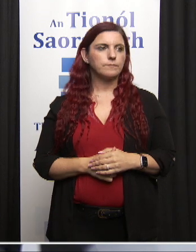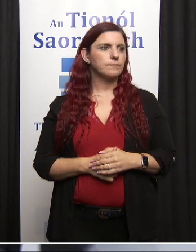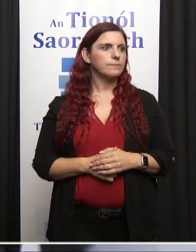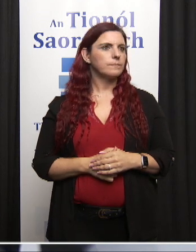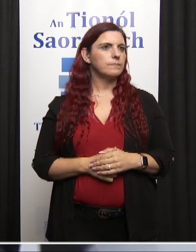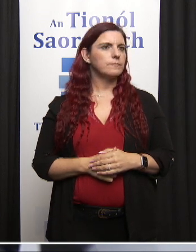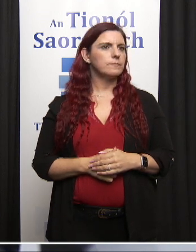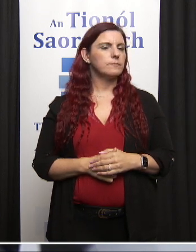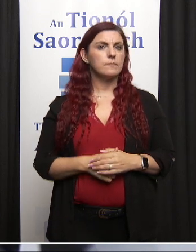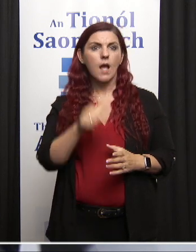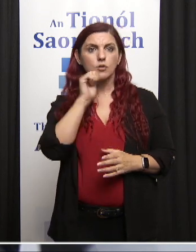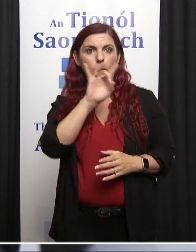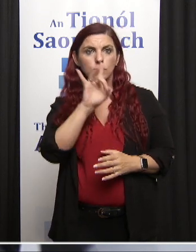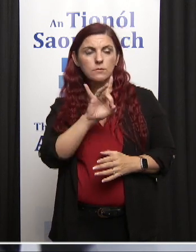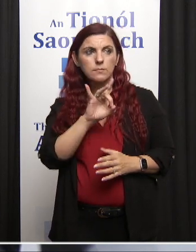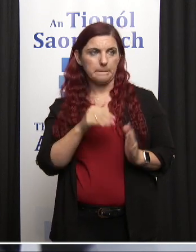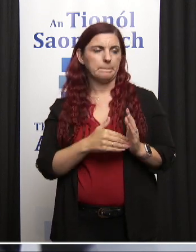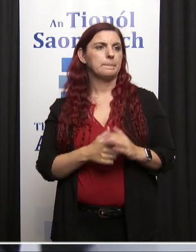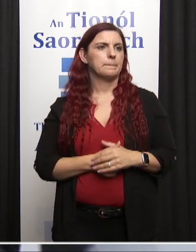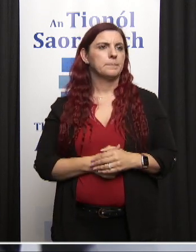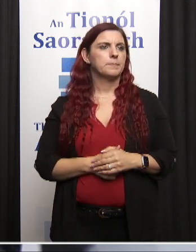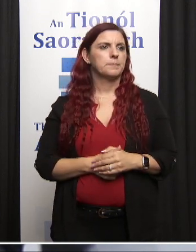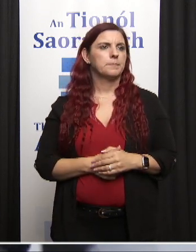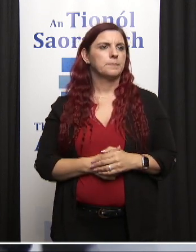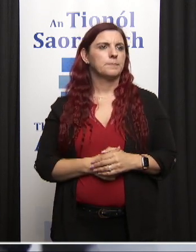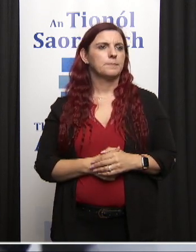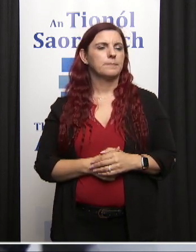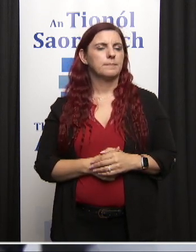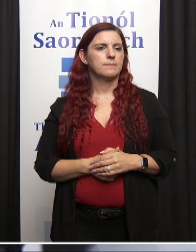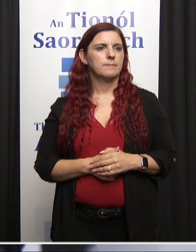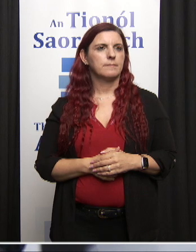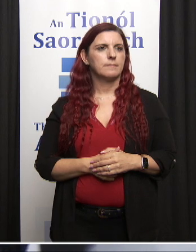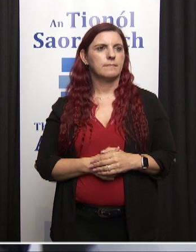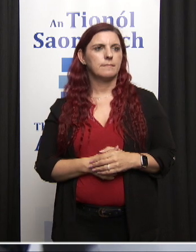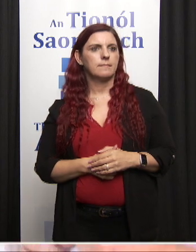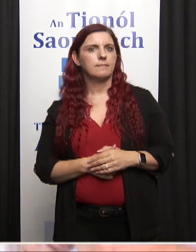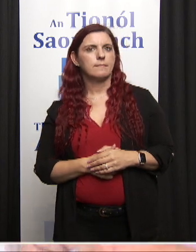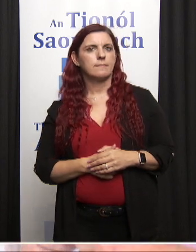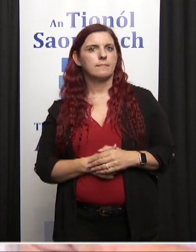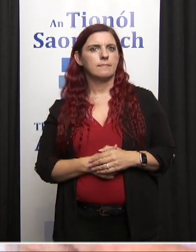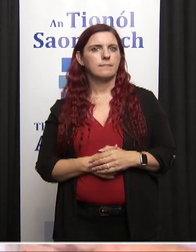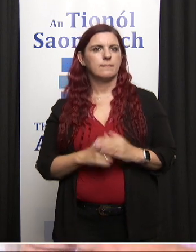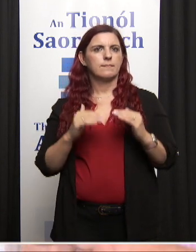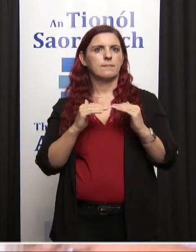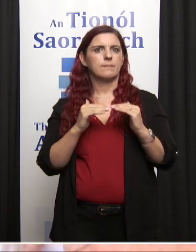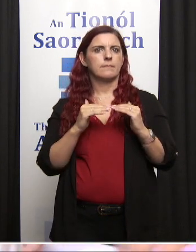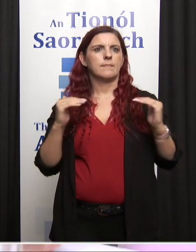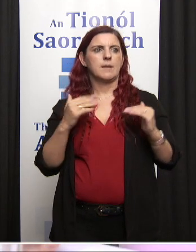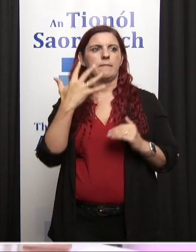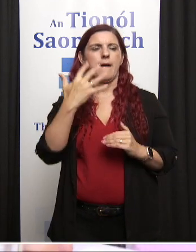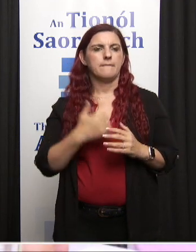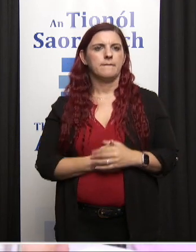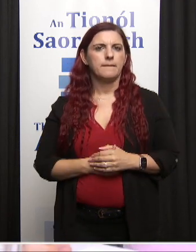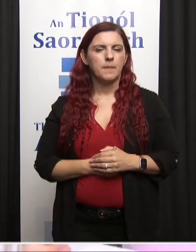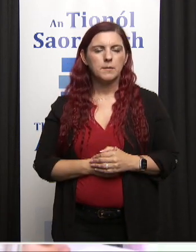Does that answer the question, Luke? Yeah. Yes, is the answer. Yeah, okay. Okay, thanks. Table 5,